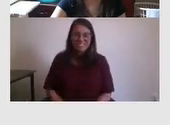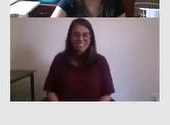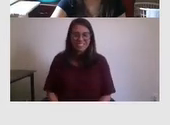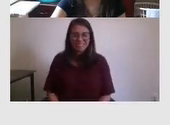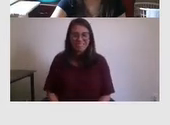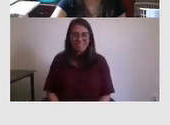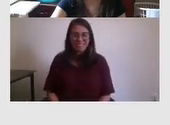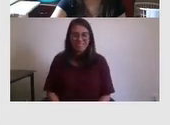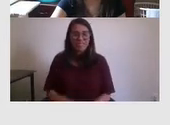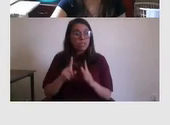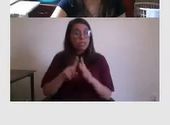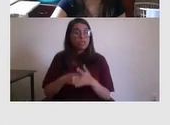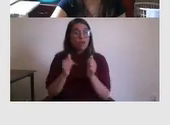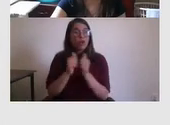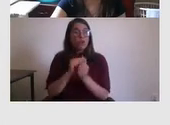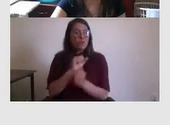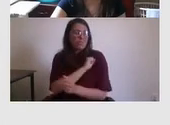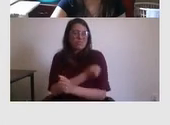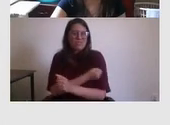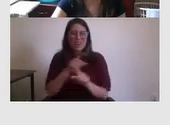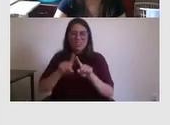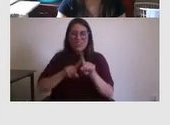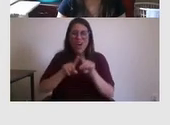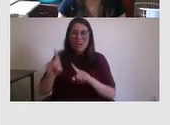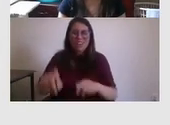We're going to start with strong stars.